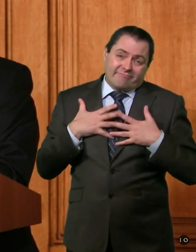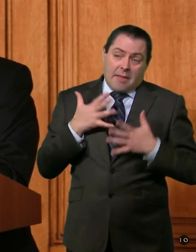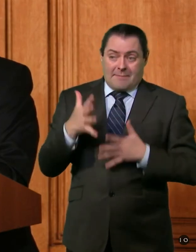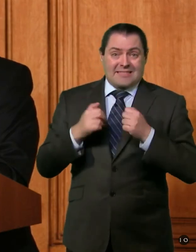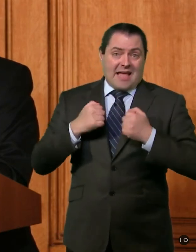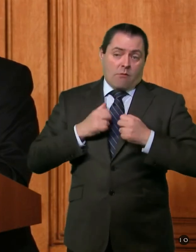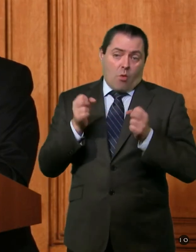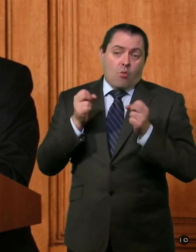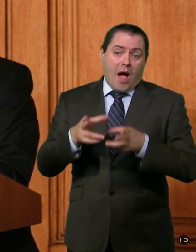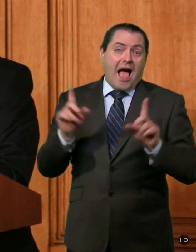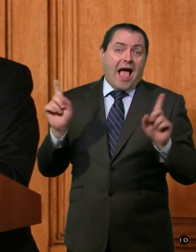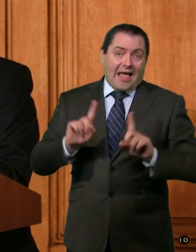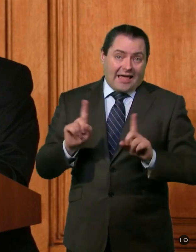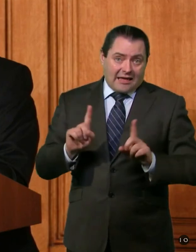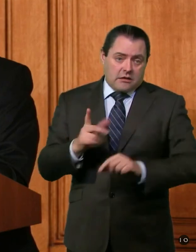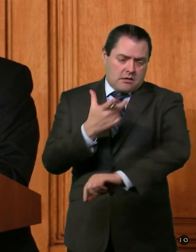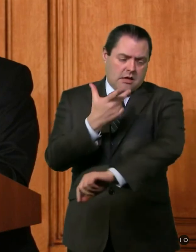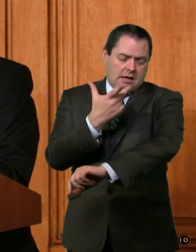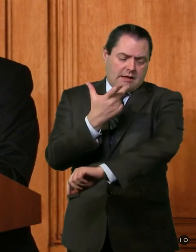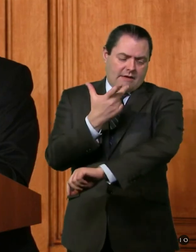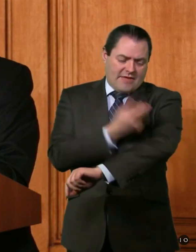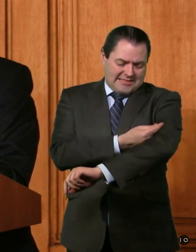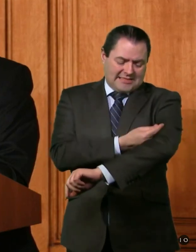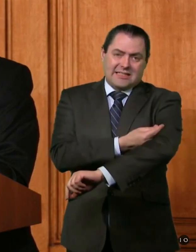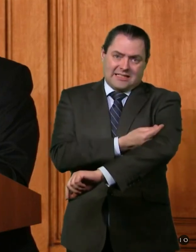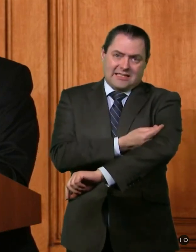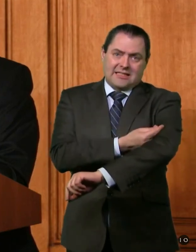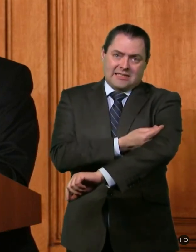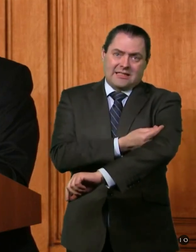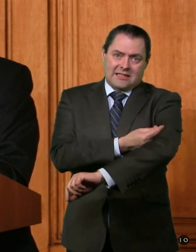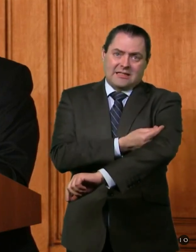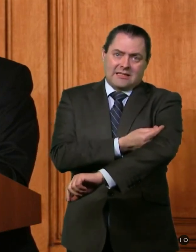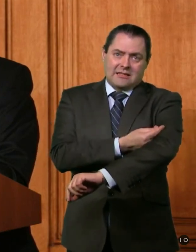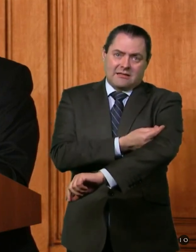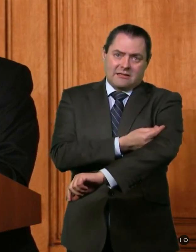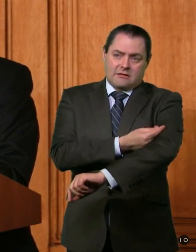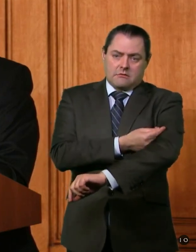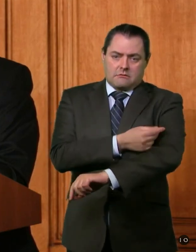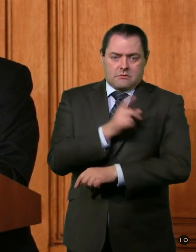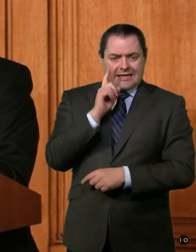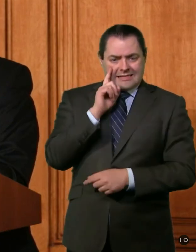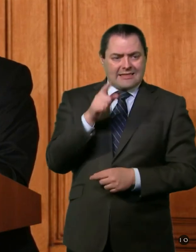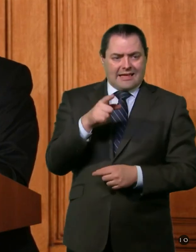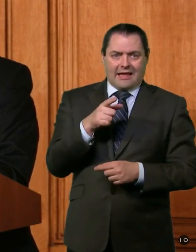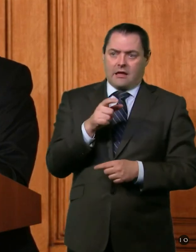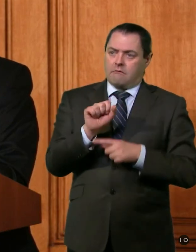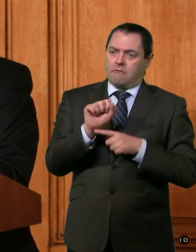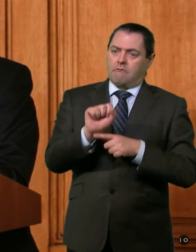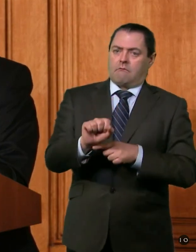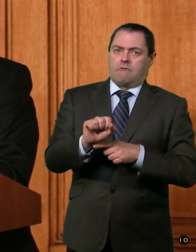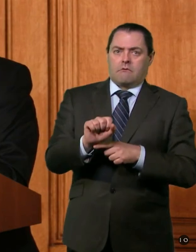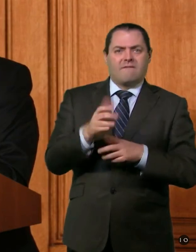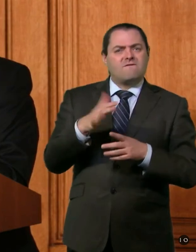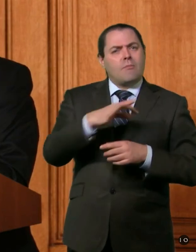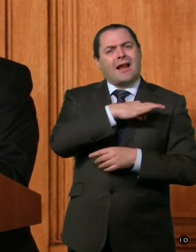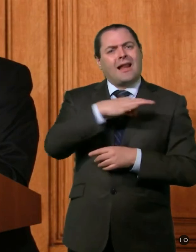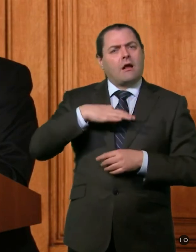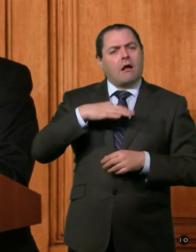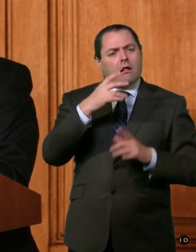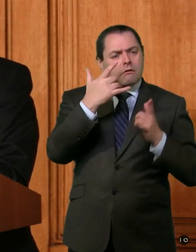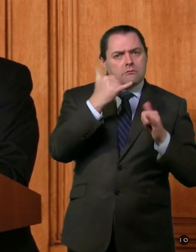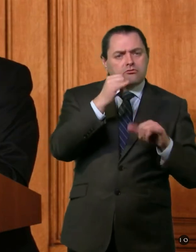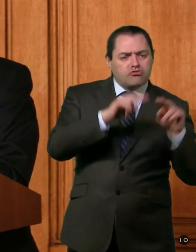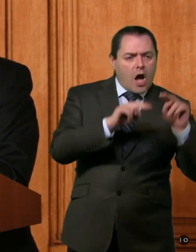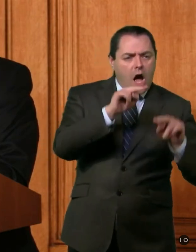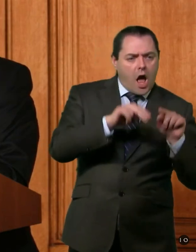the very high levels of effectiveness that we are seeing from the clinical trials really couldn't fail to